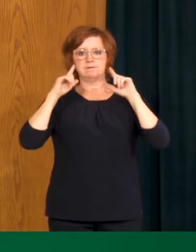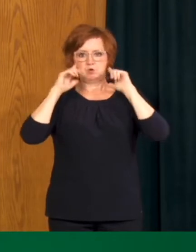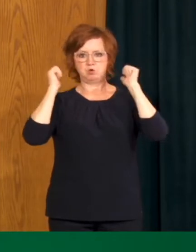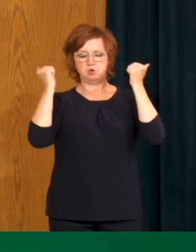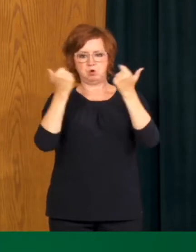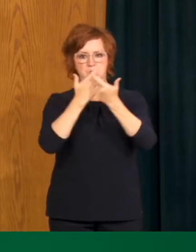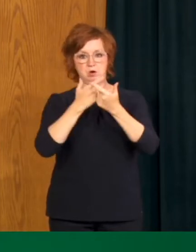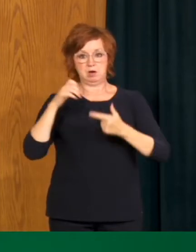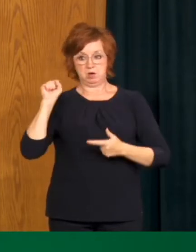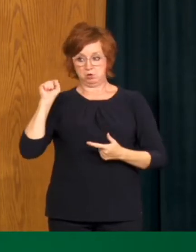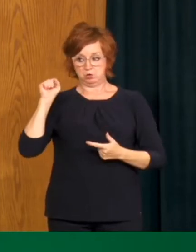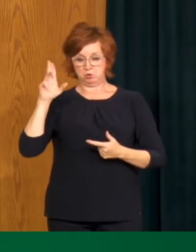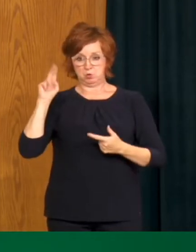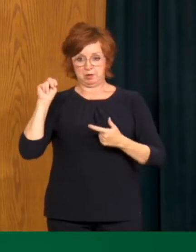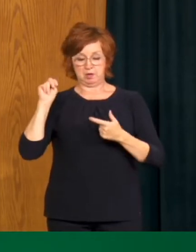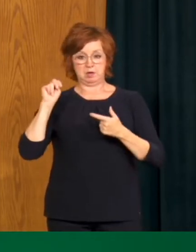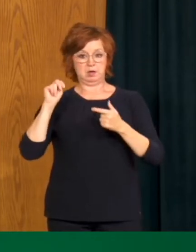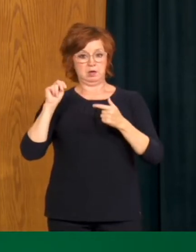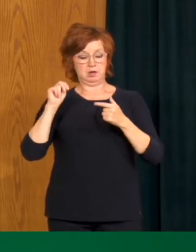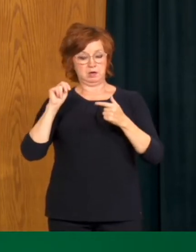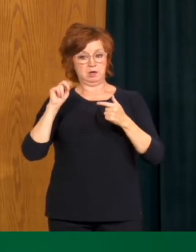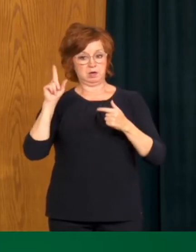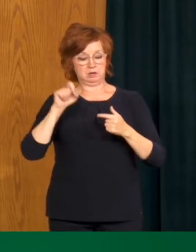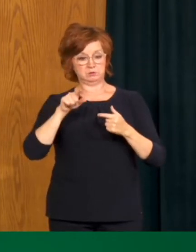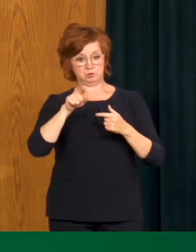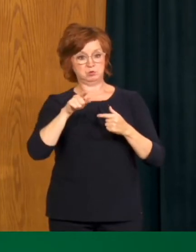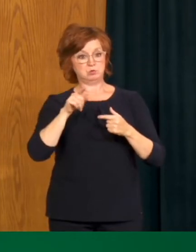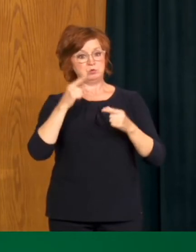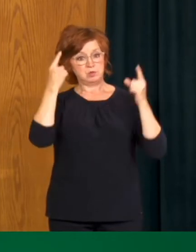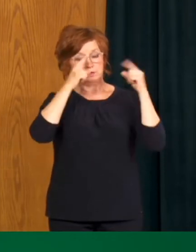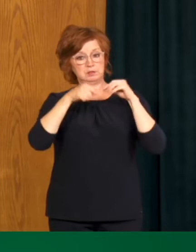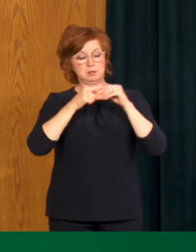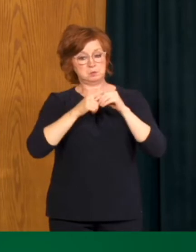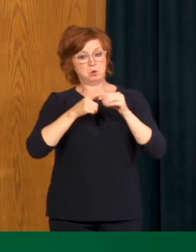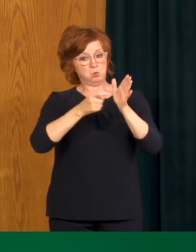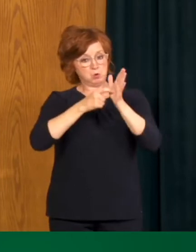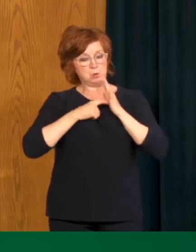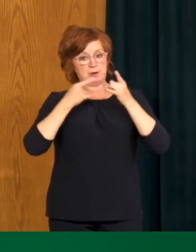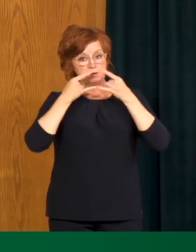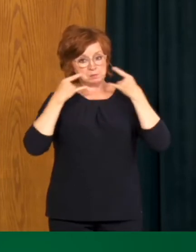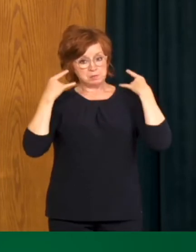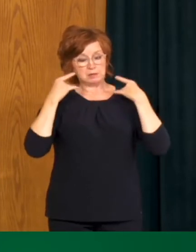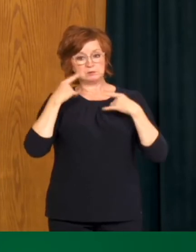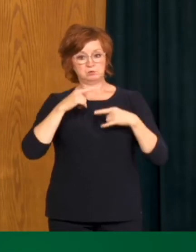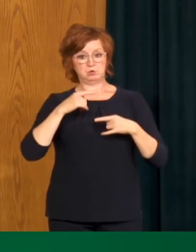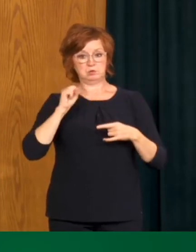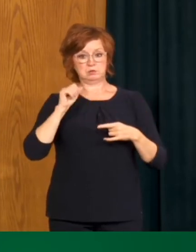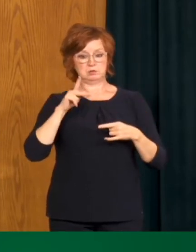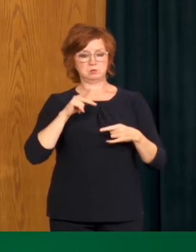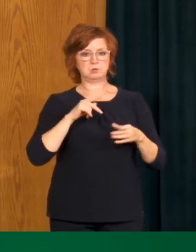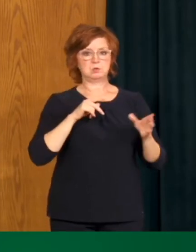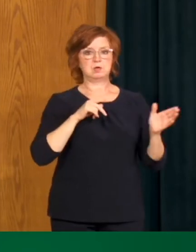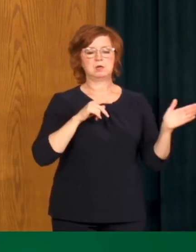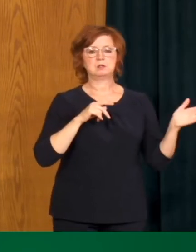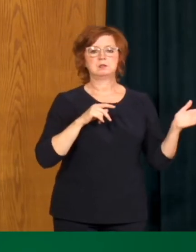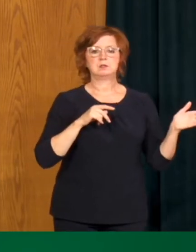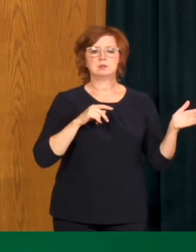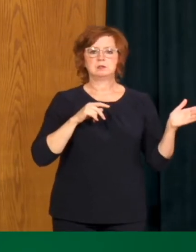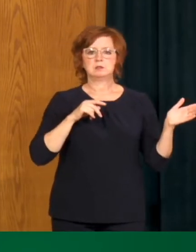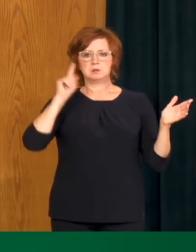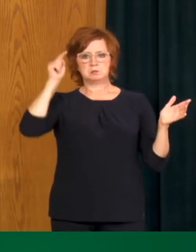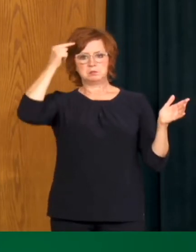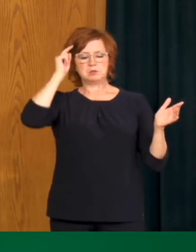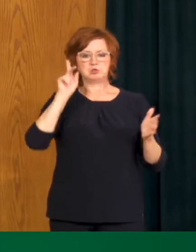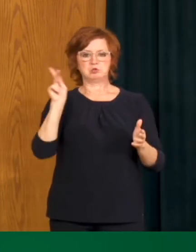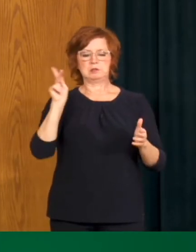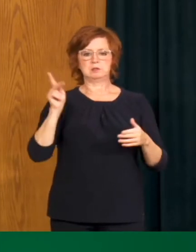you folks are actively considering, and if not, why not? I would say mask usage is just one of the